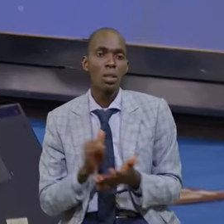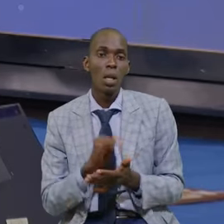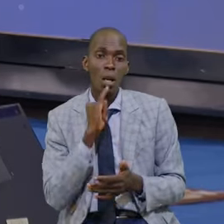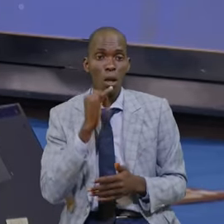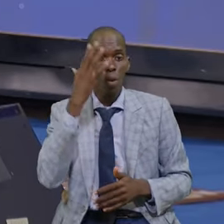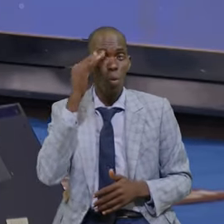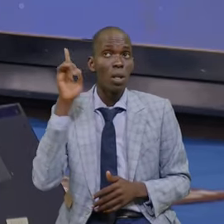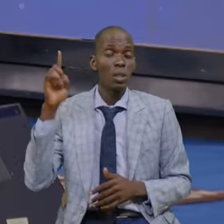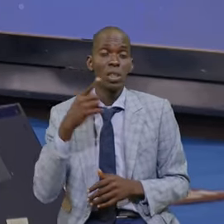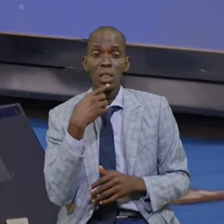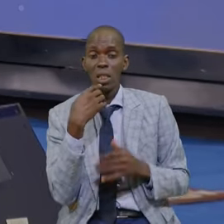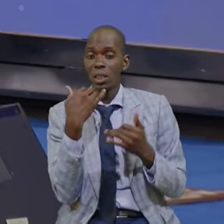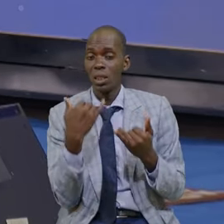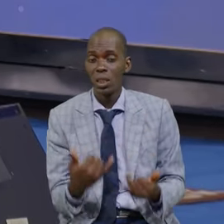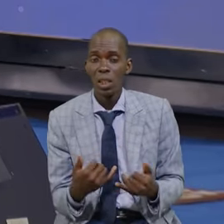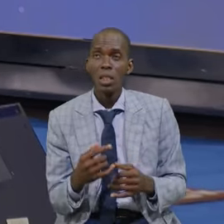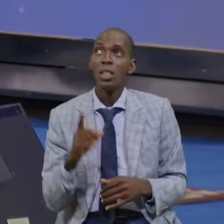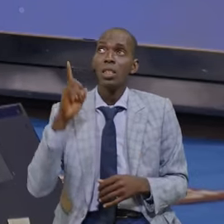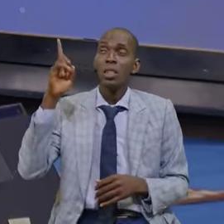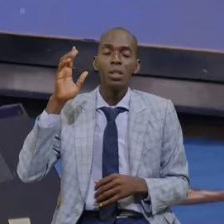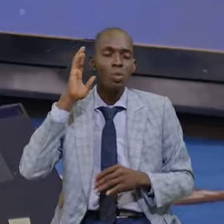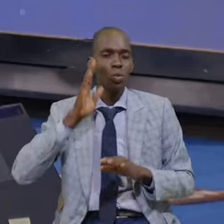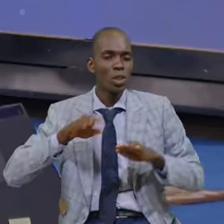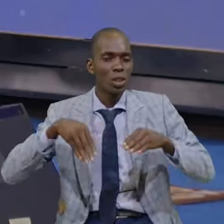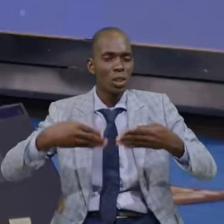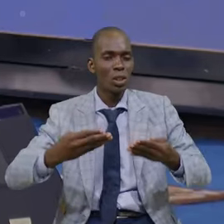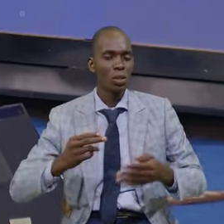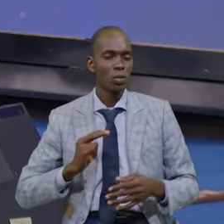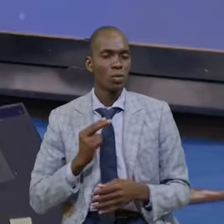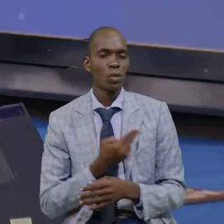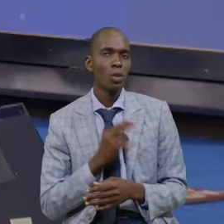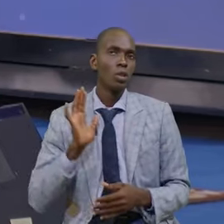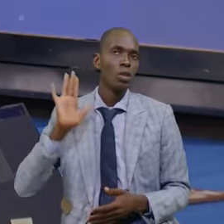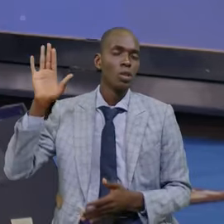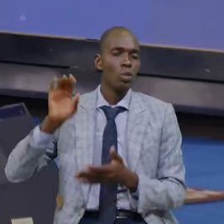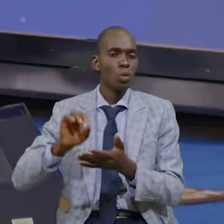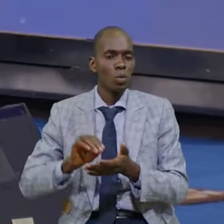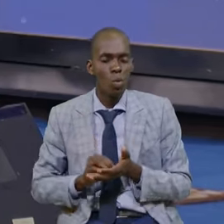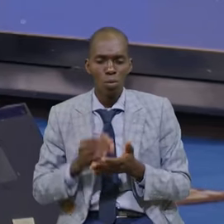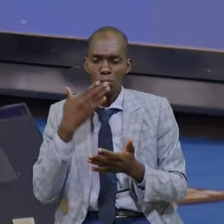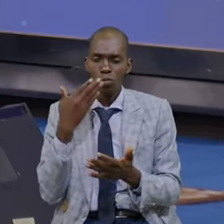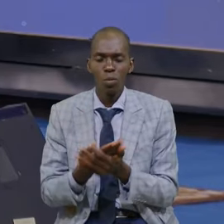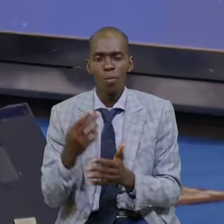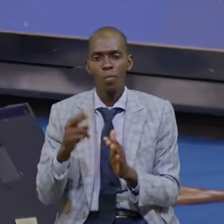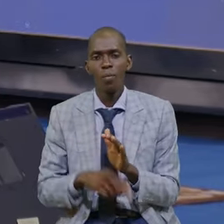us now his own godliness, his own lifestyle. Depart, Isaiah chapter 2,